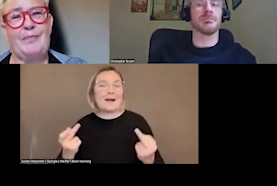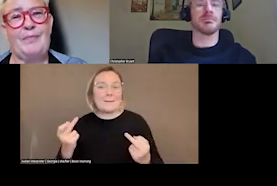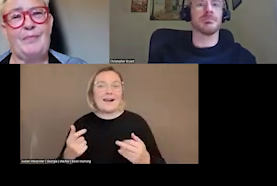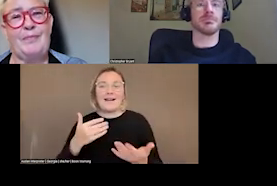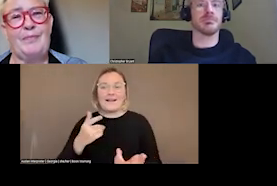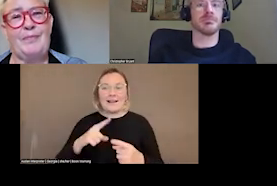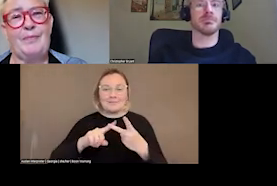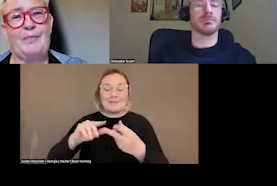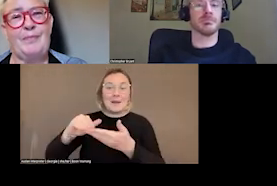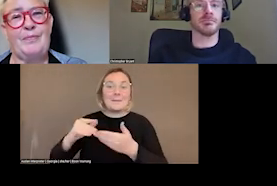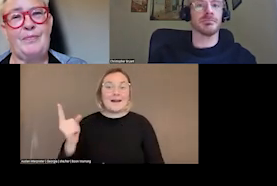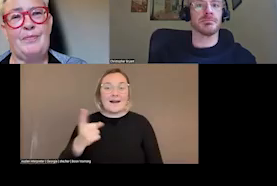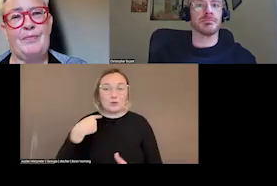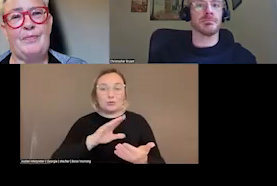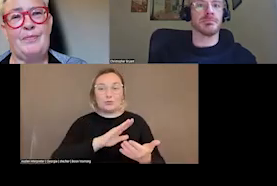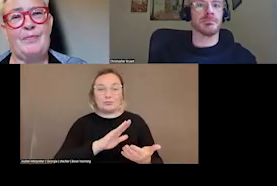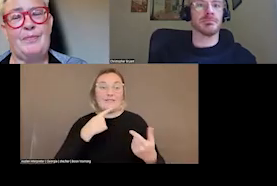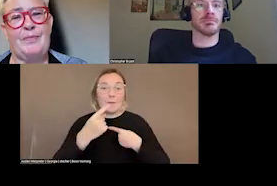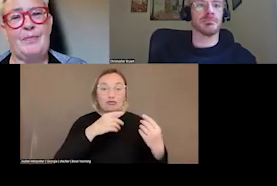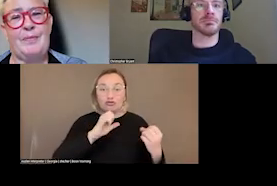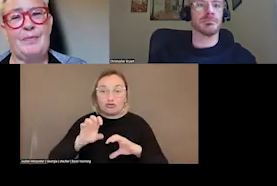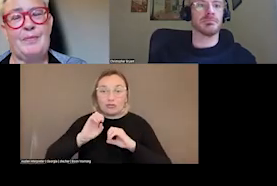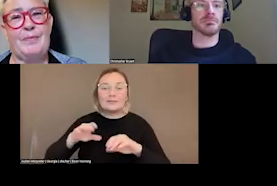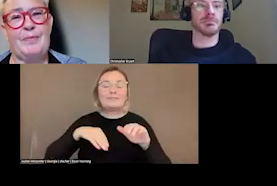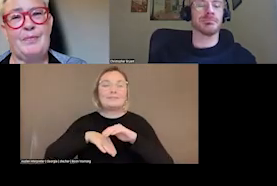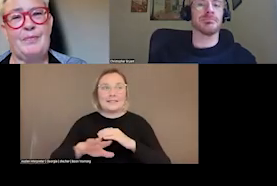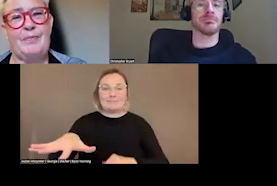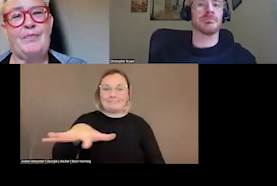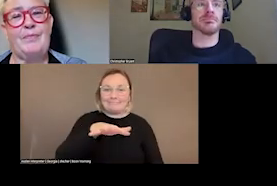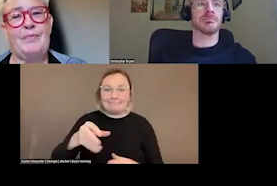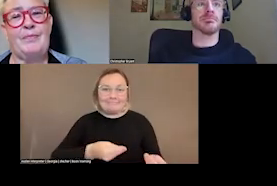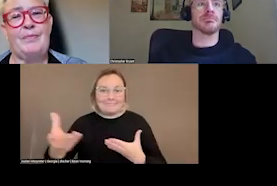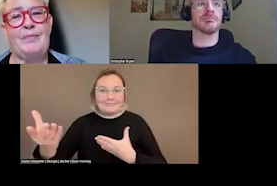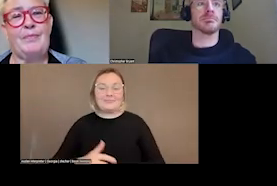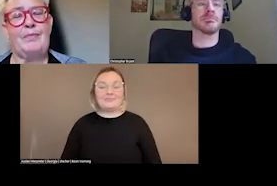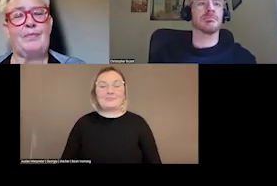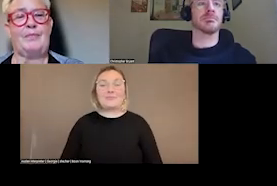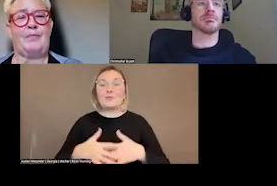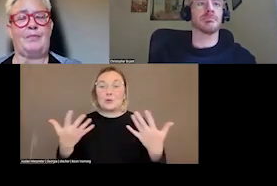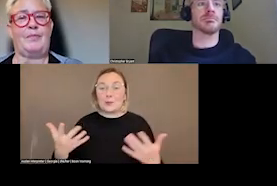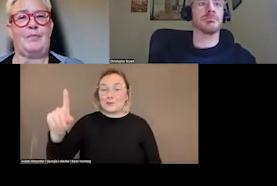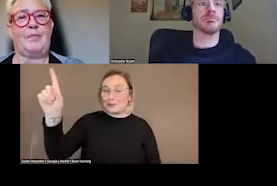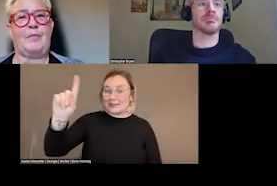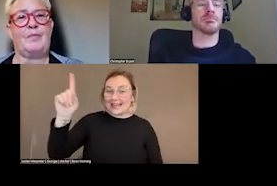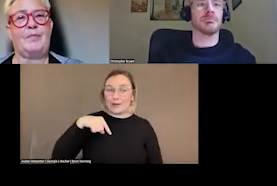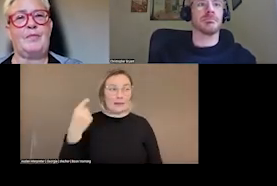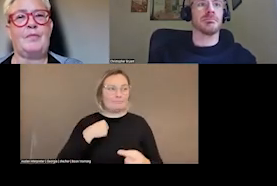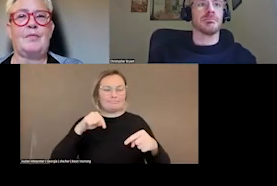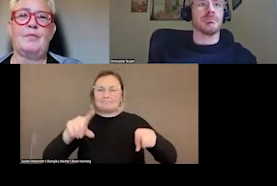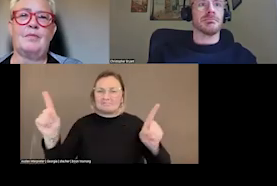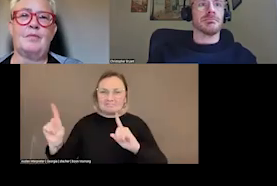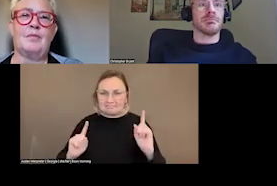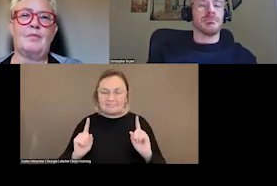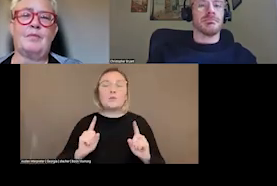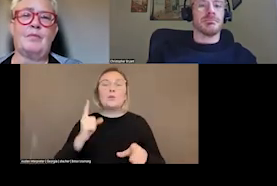and helping us transfer this information out into the sector. So today we're here to talk with you.